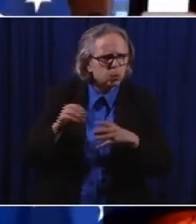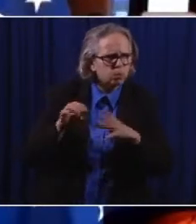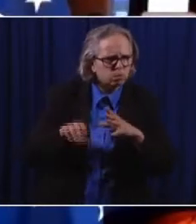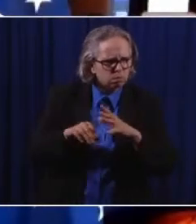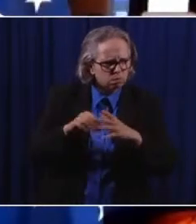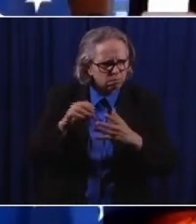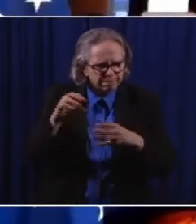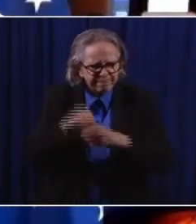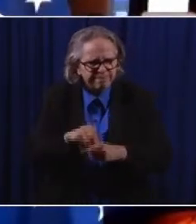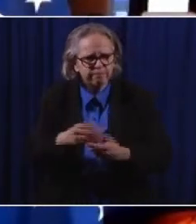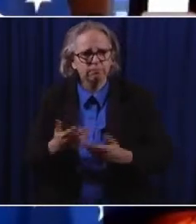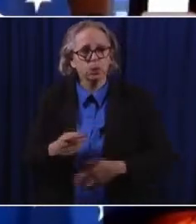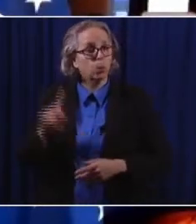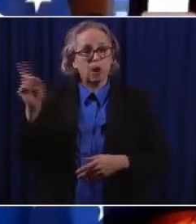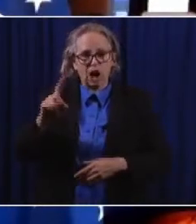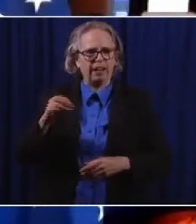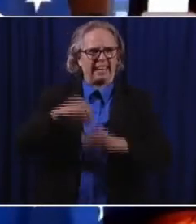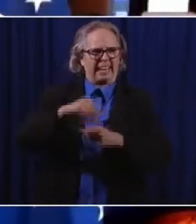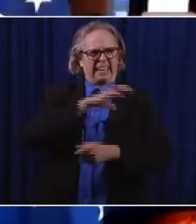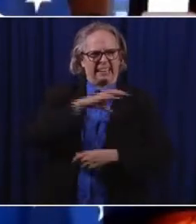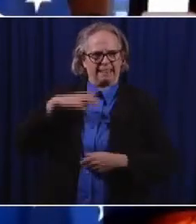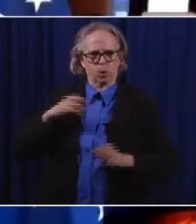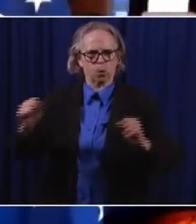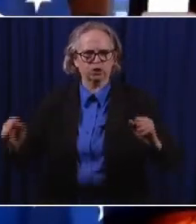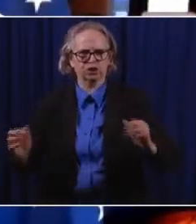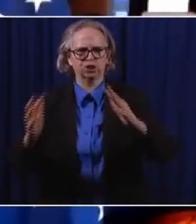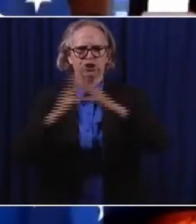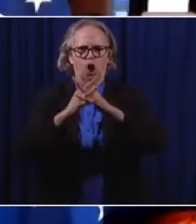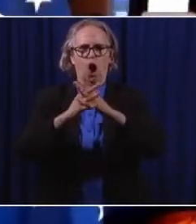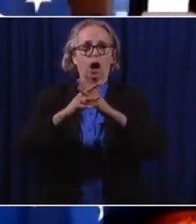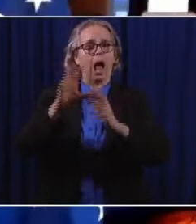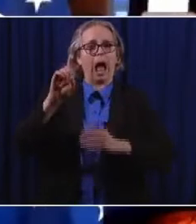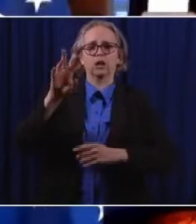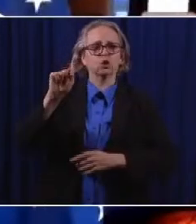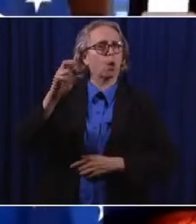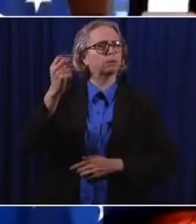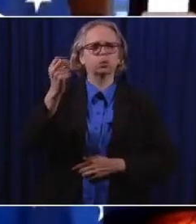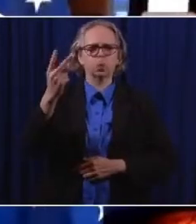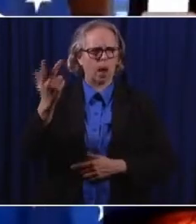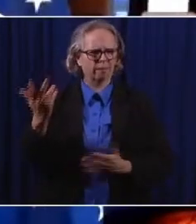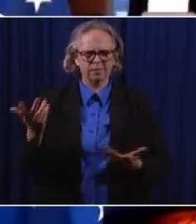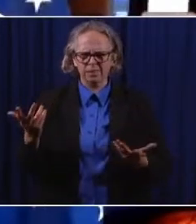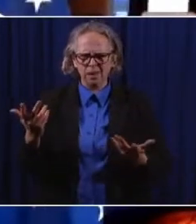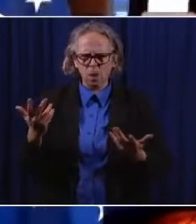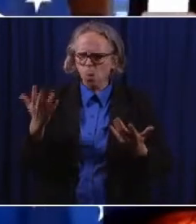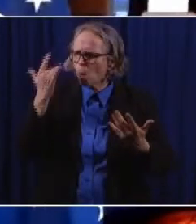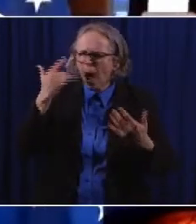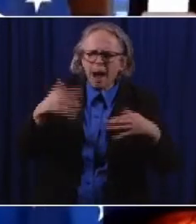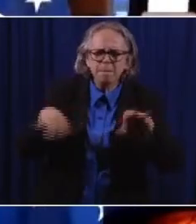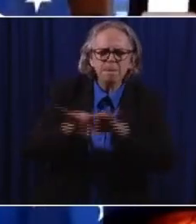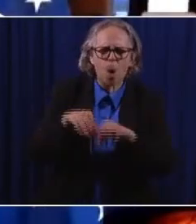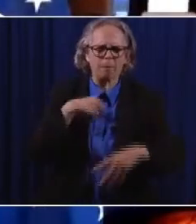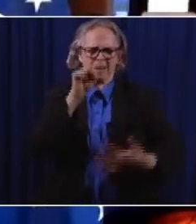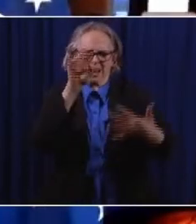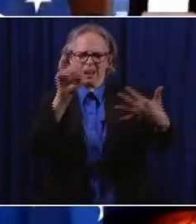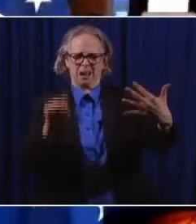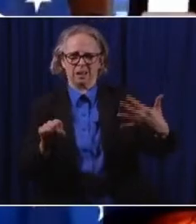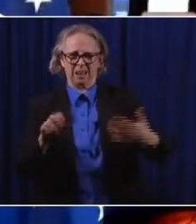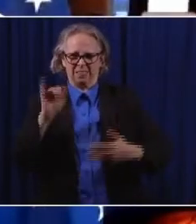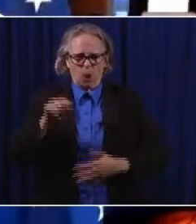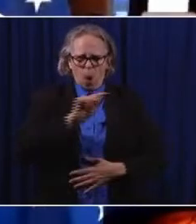on October the 12th. Why is this important? Because the companies that participate in this